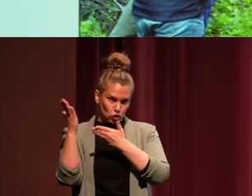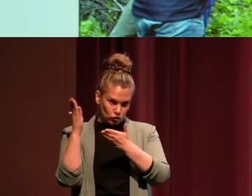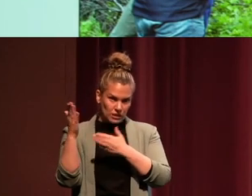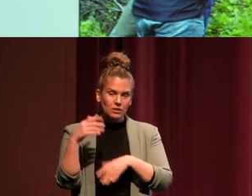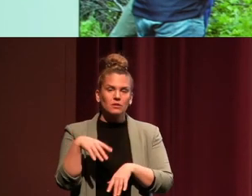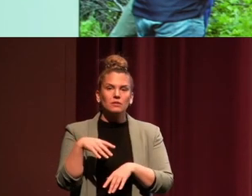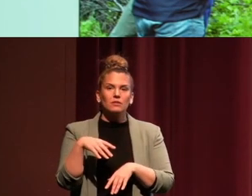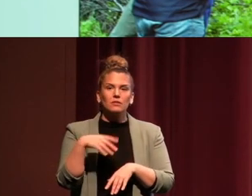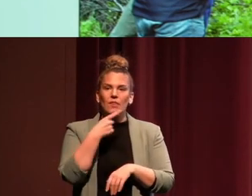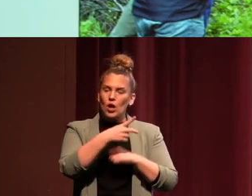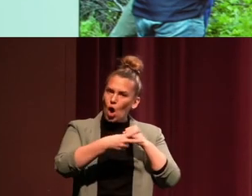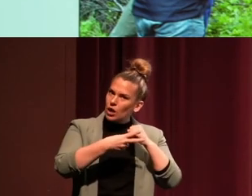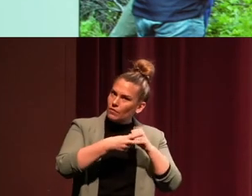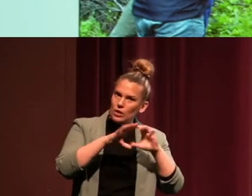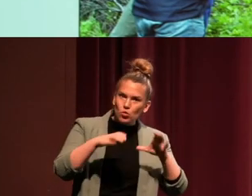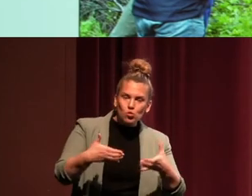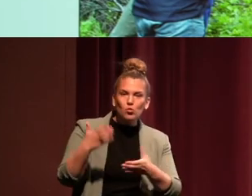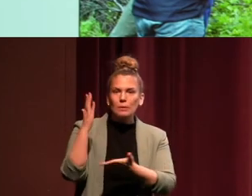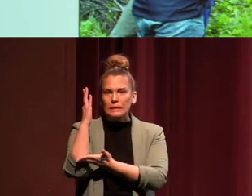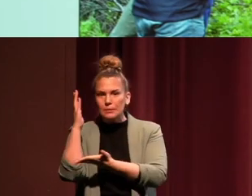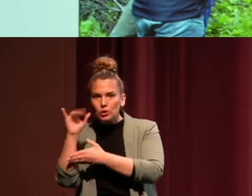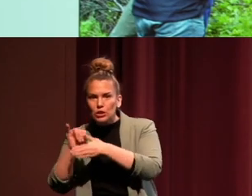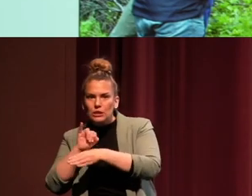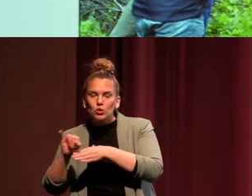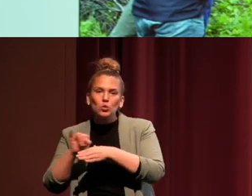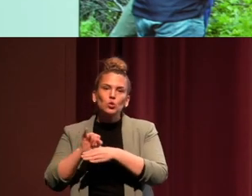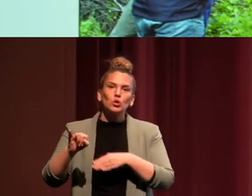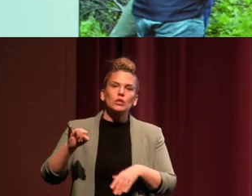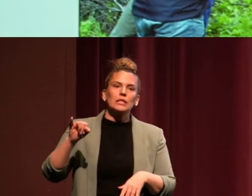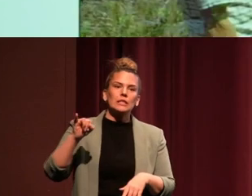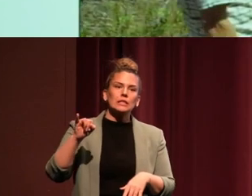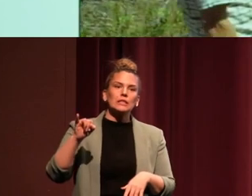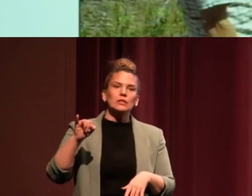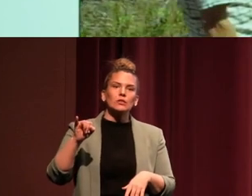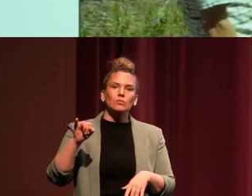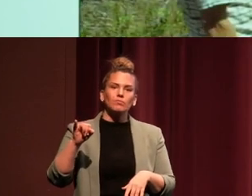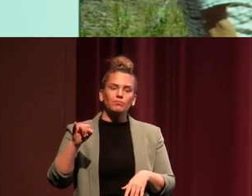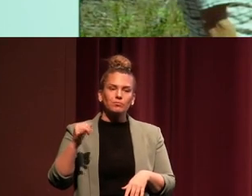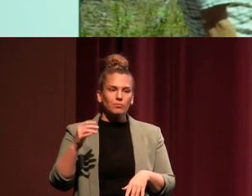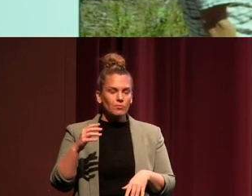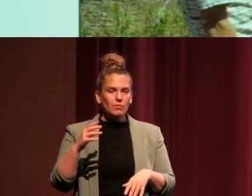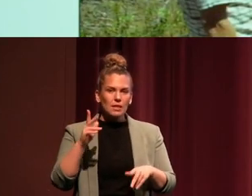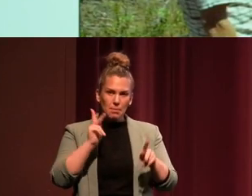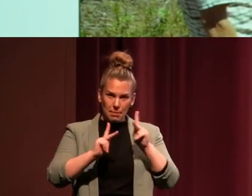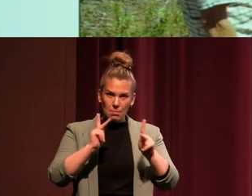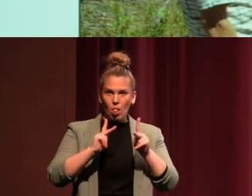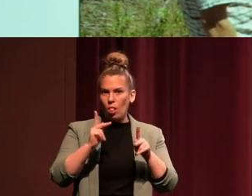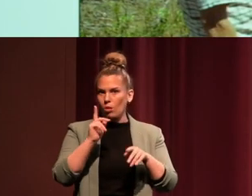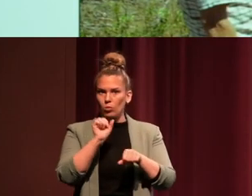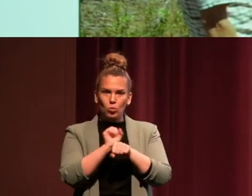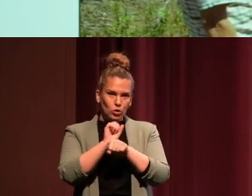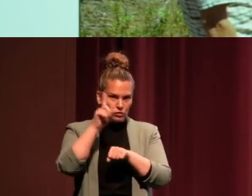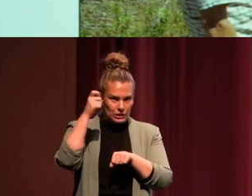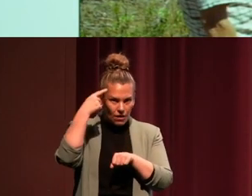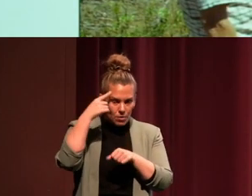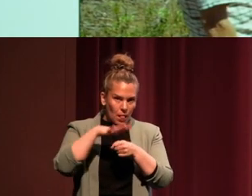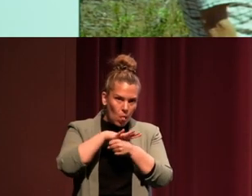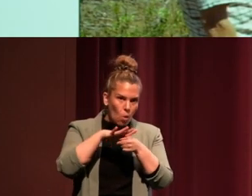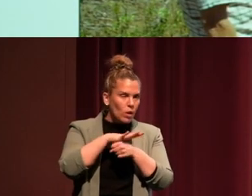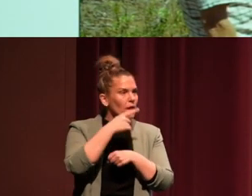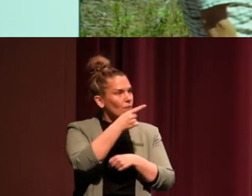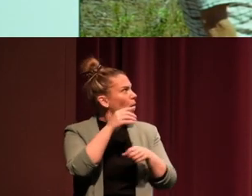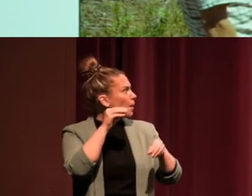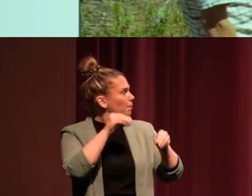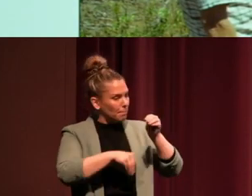from conservation groups, local elected officials, out in the field planning restoration treatments. Here we are visiting